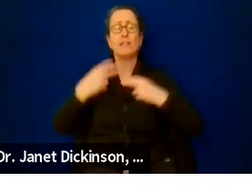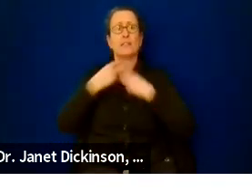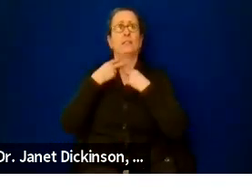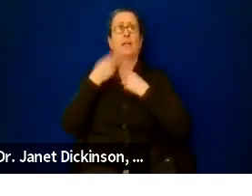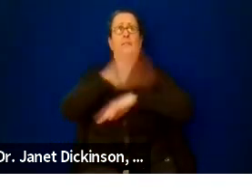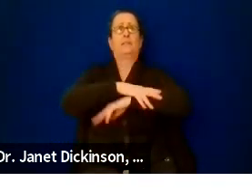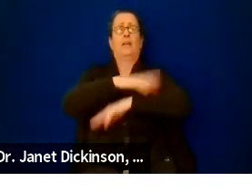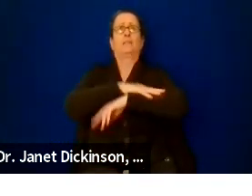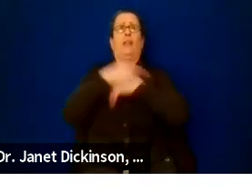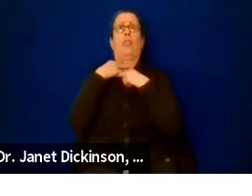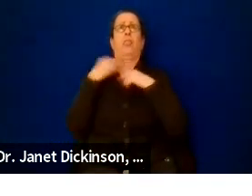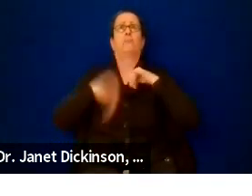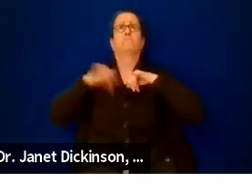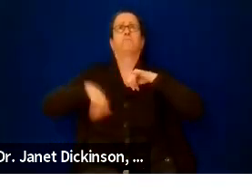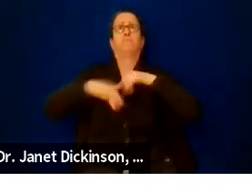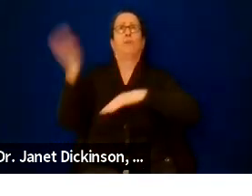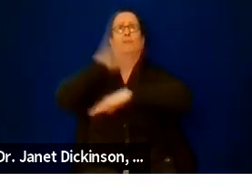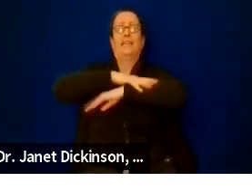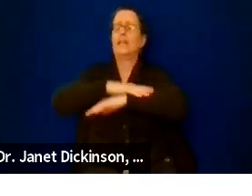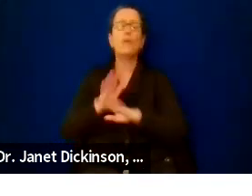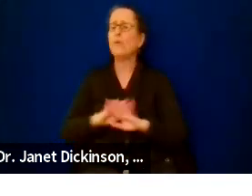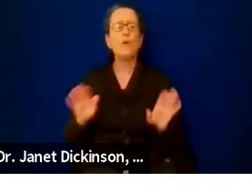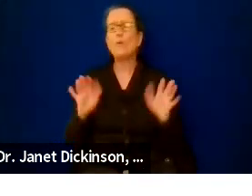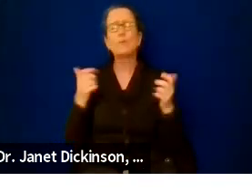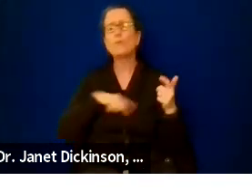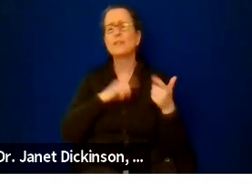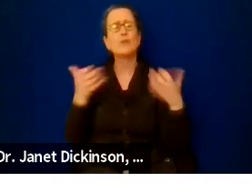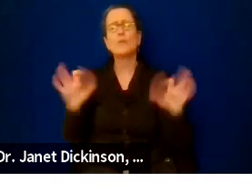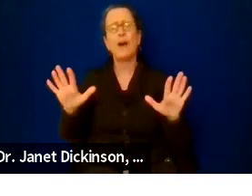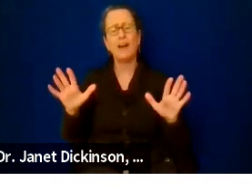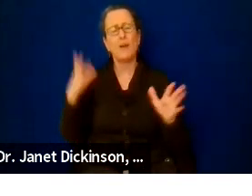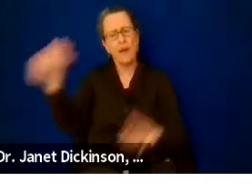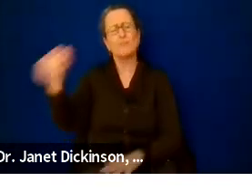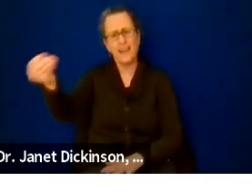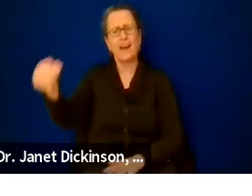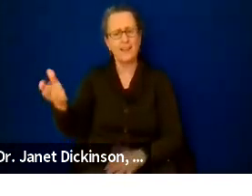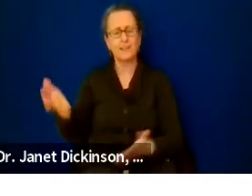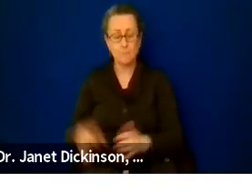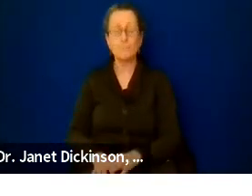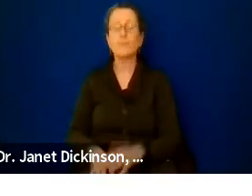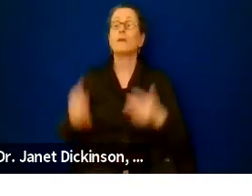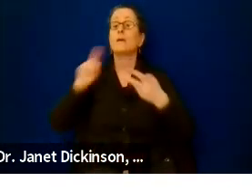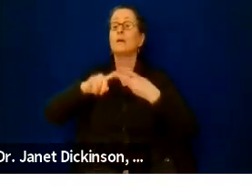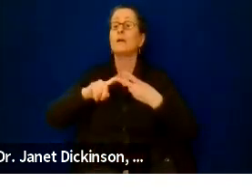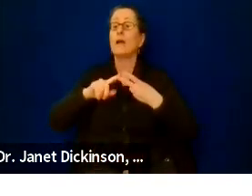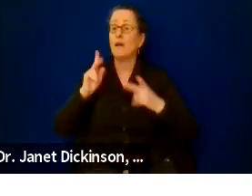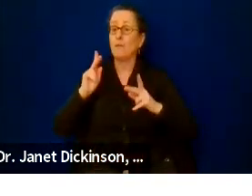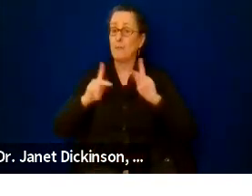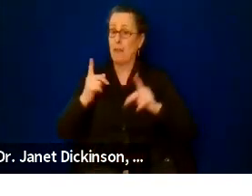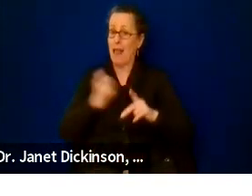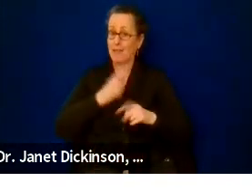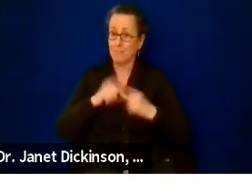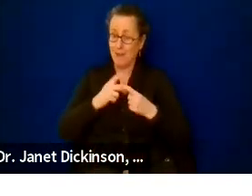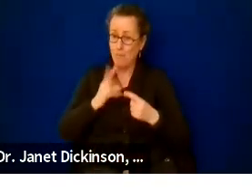long. I do know that one of the other questions people were asking about was access to water, access to bathrooms.